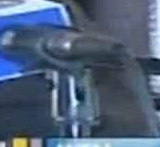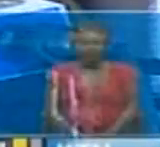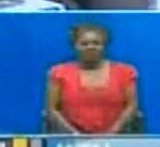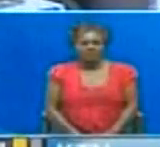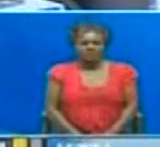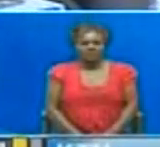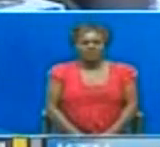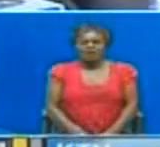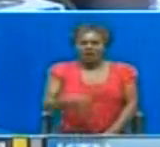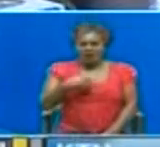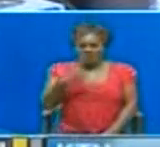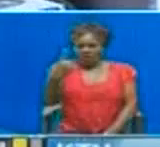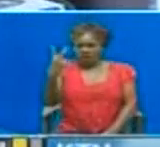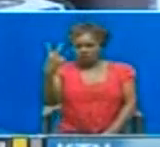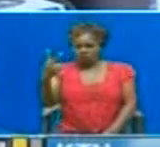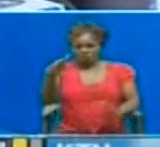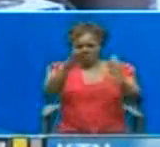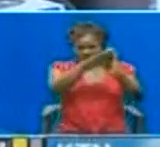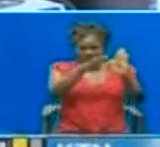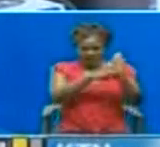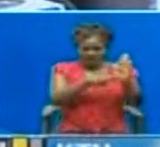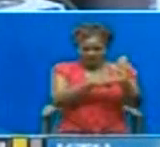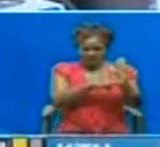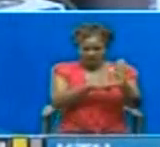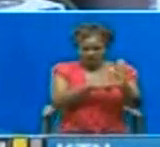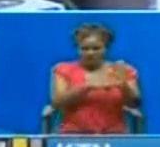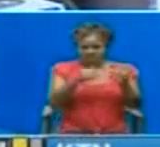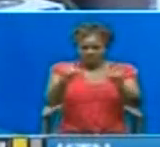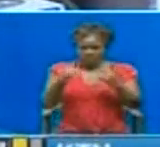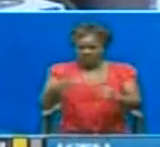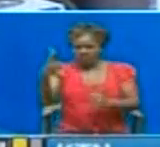This is one and two of the master plan to be implemented between